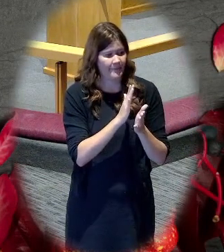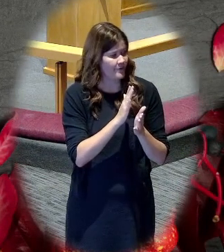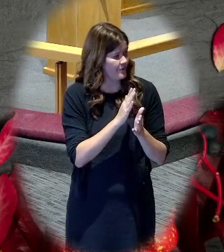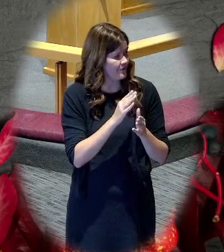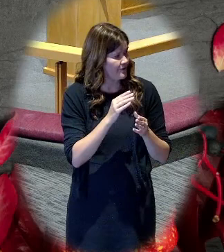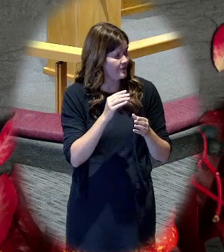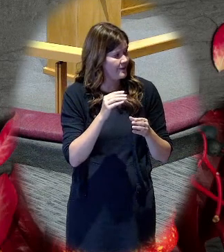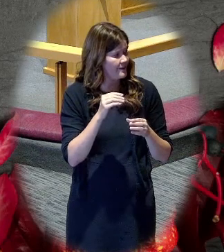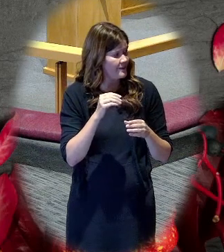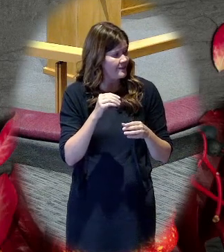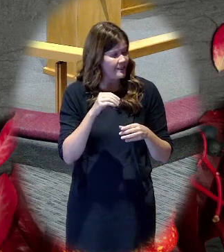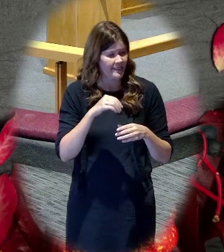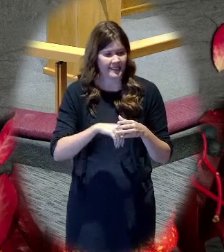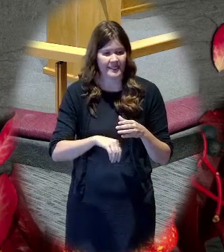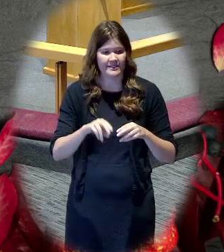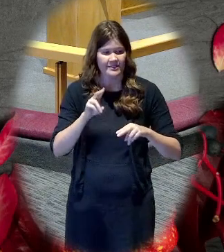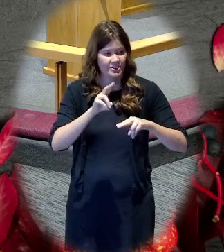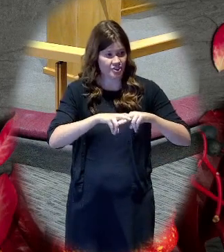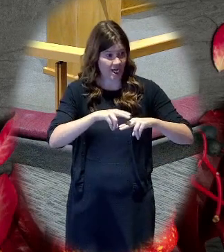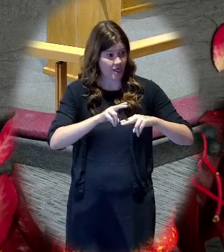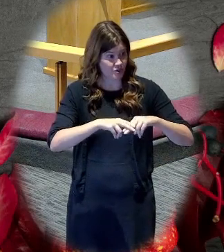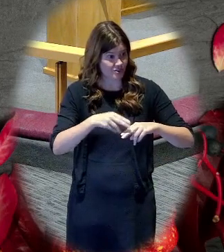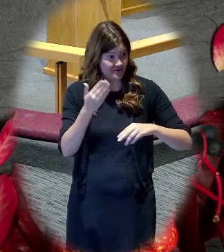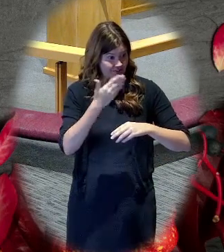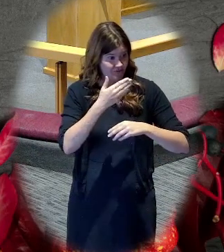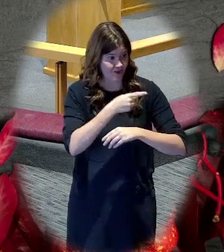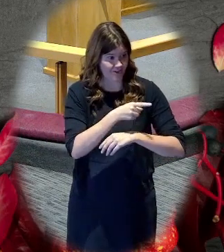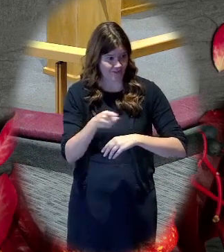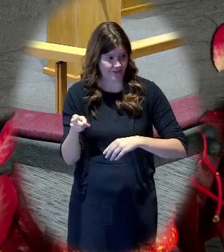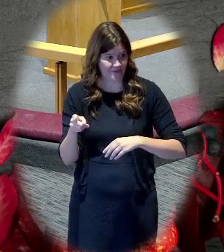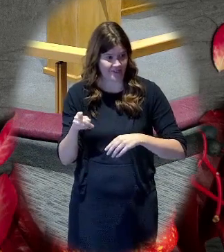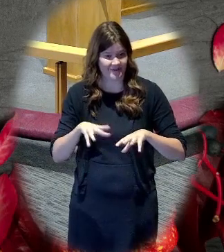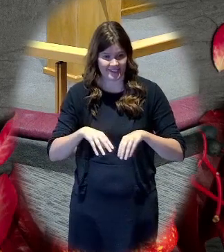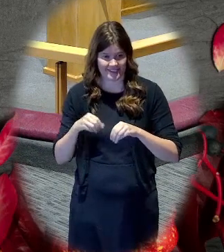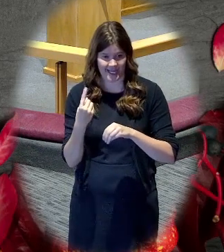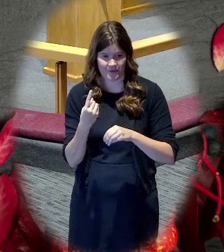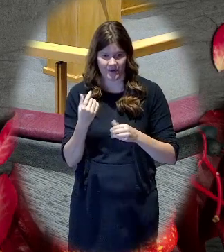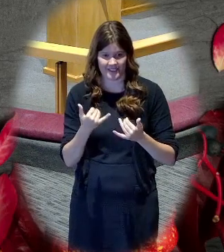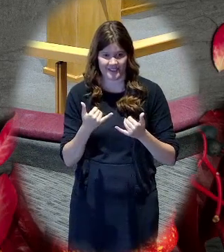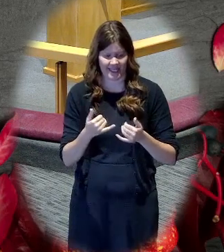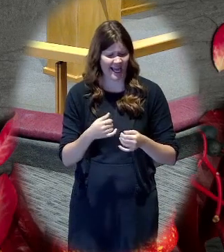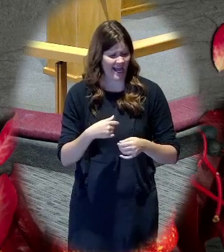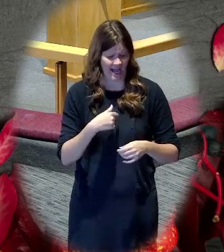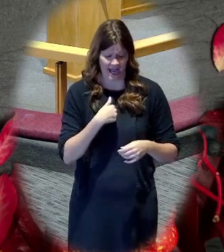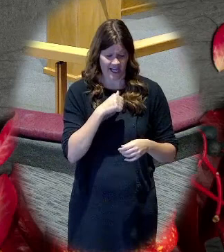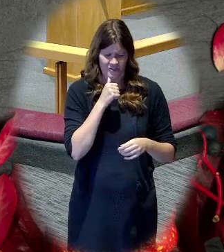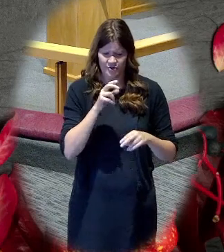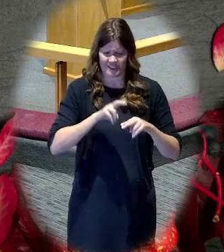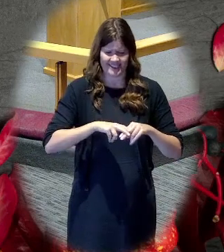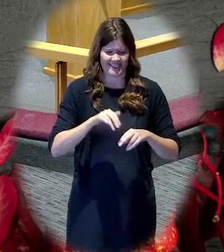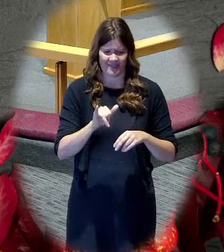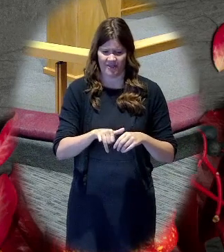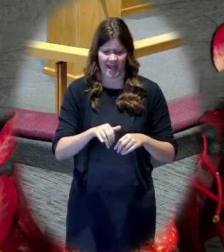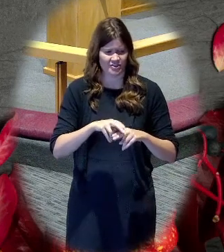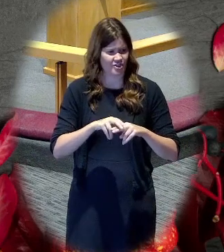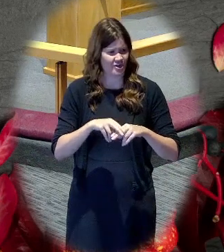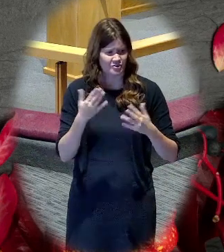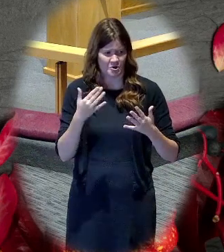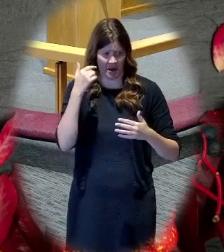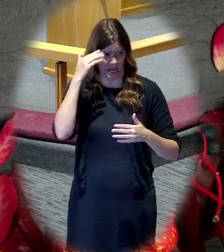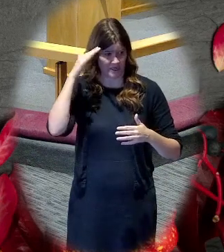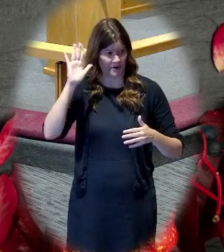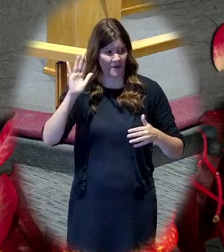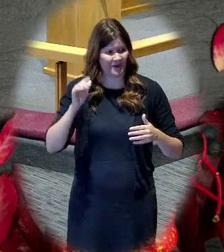Excellent. There's a pamphlet about it in the back of the seat back in front of you. Yeah. I don't get to sit in those chairs, so take one of those